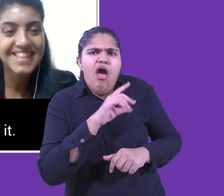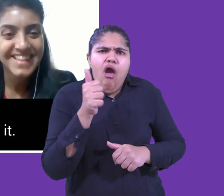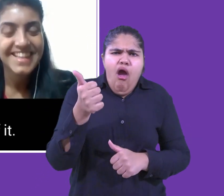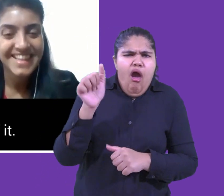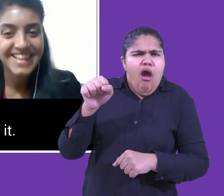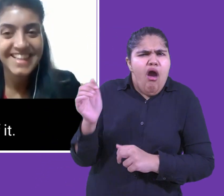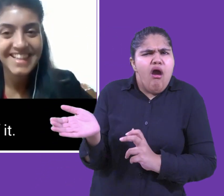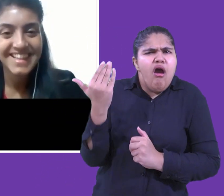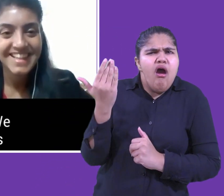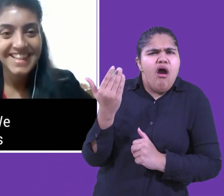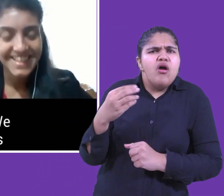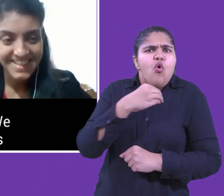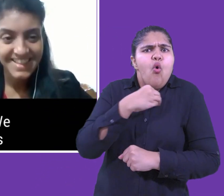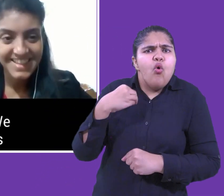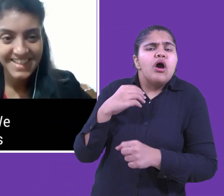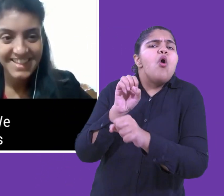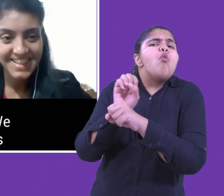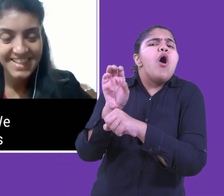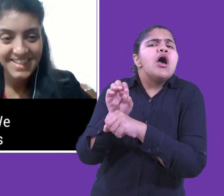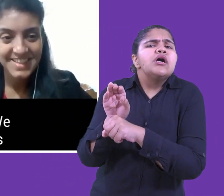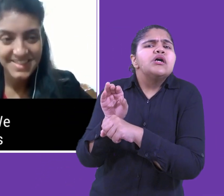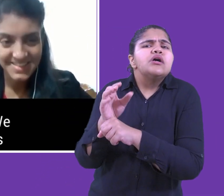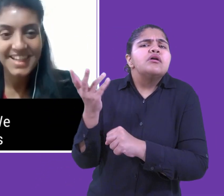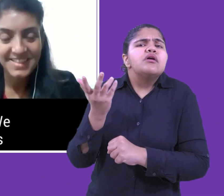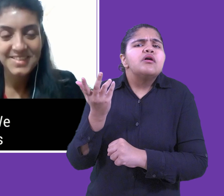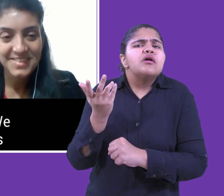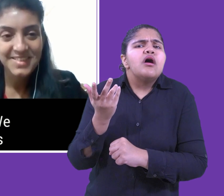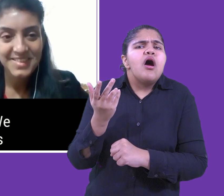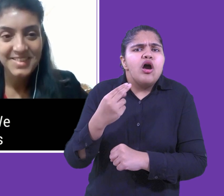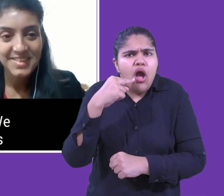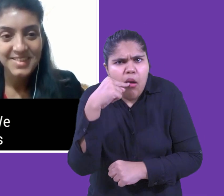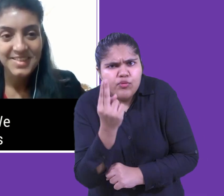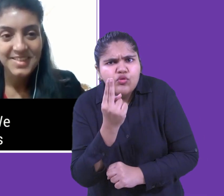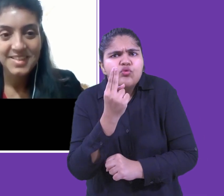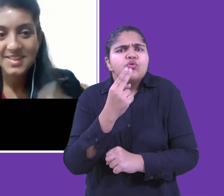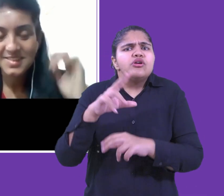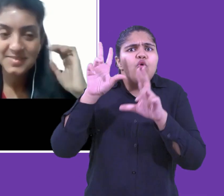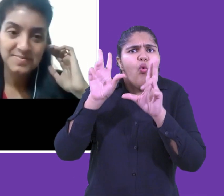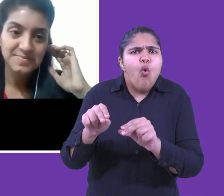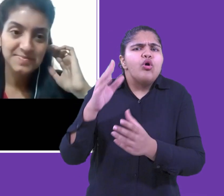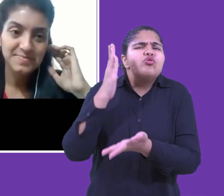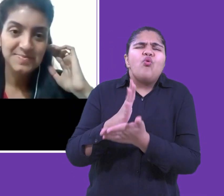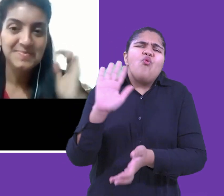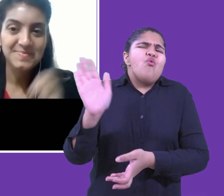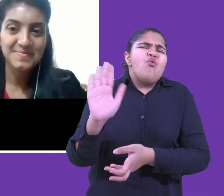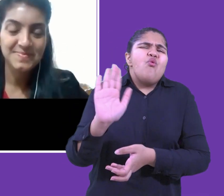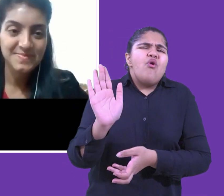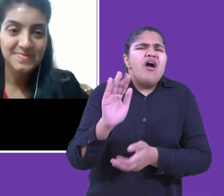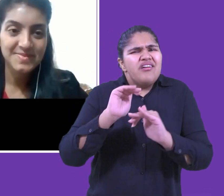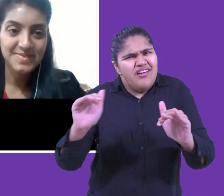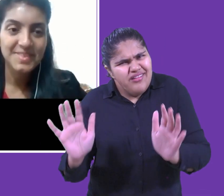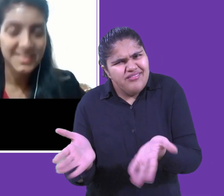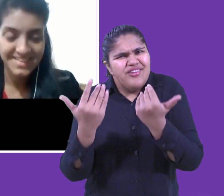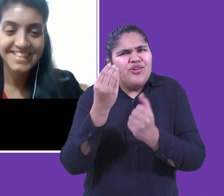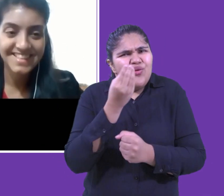of it. yeah. It's partly restricted. So Yeah. they always advise patients not to stop the chocolate, but sometimes they can always